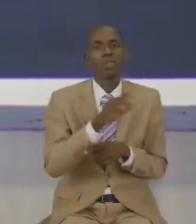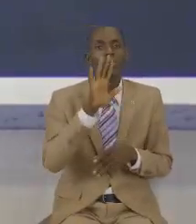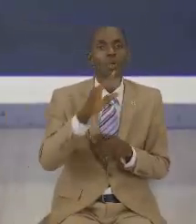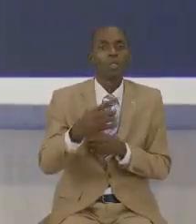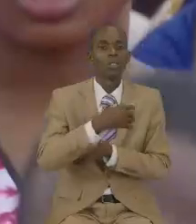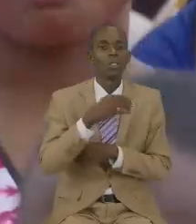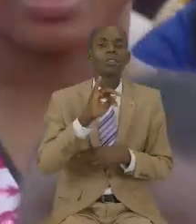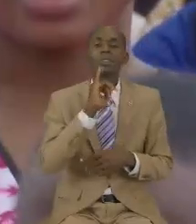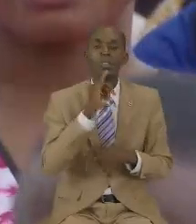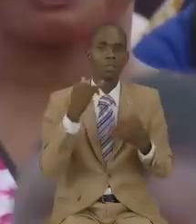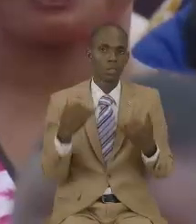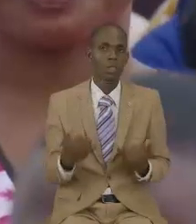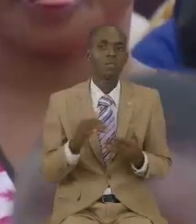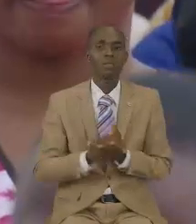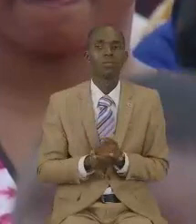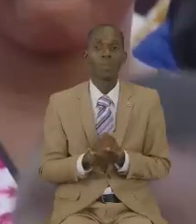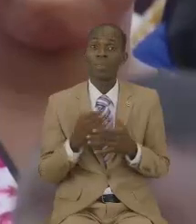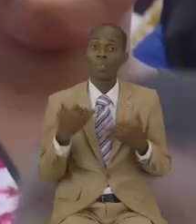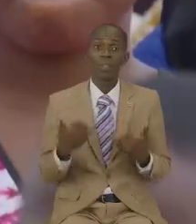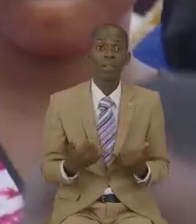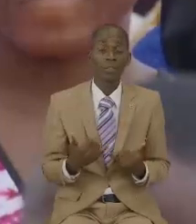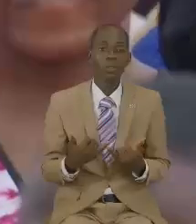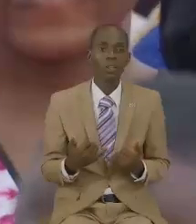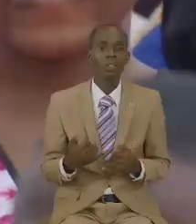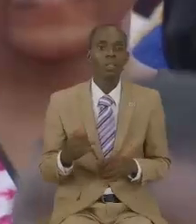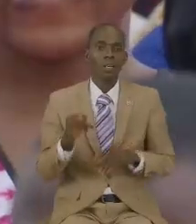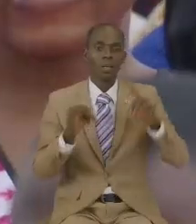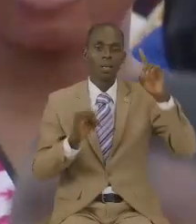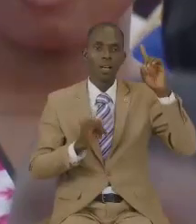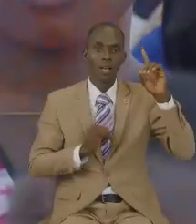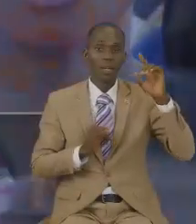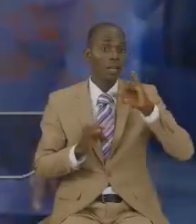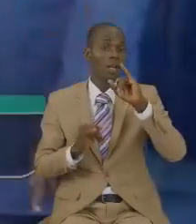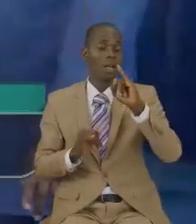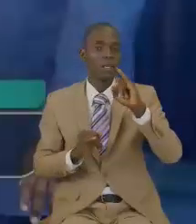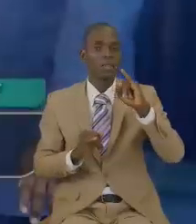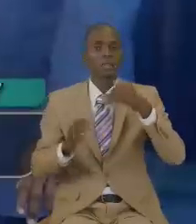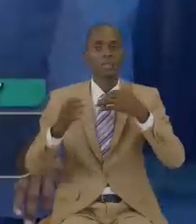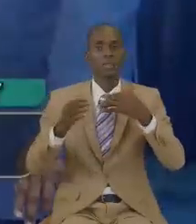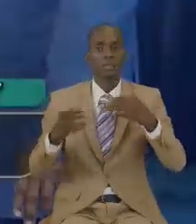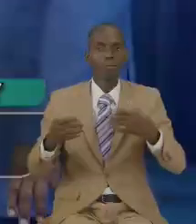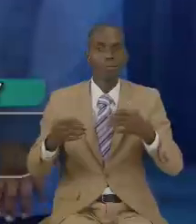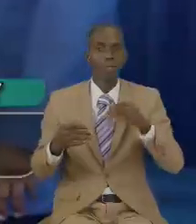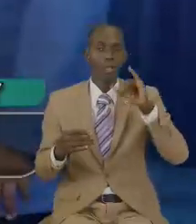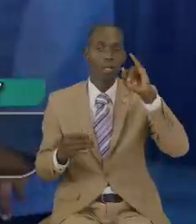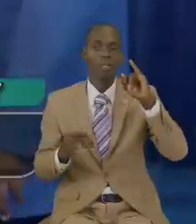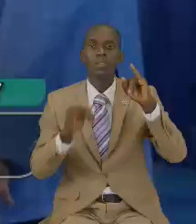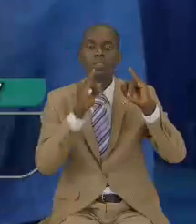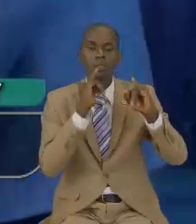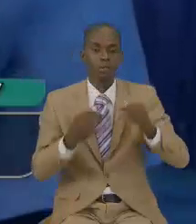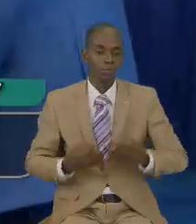has come. Now I is impacted by the goodness of